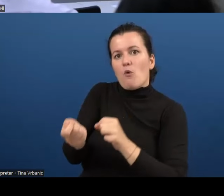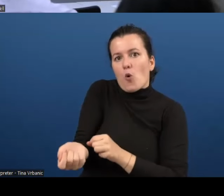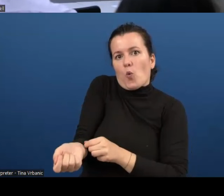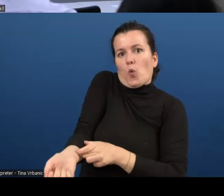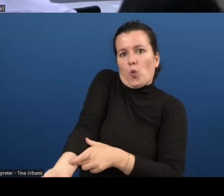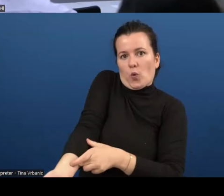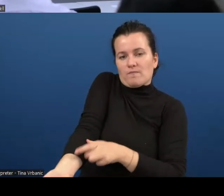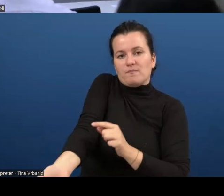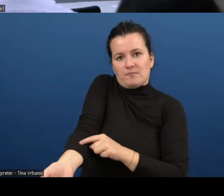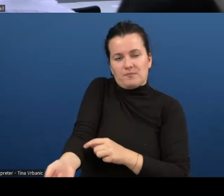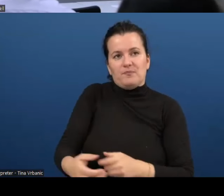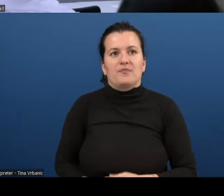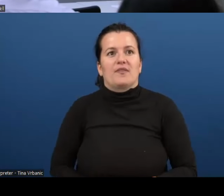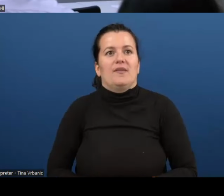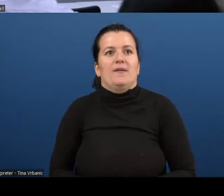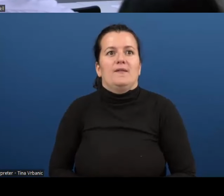parts.